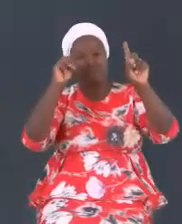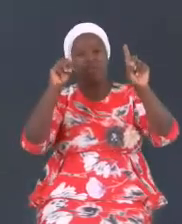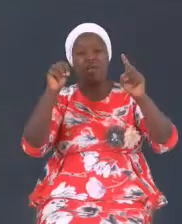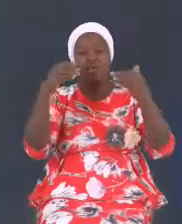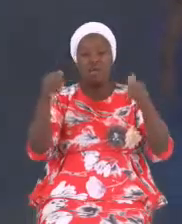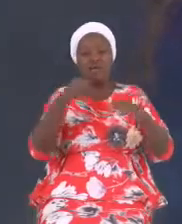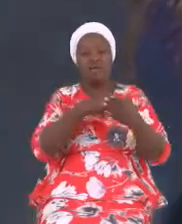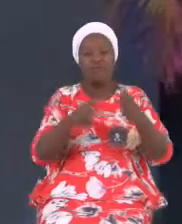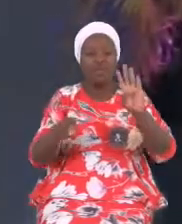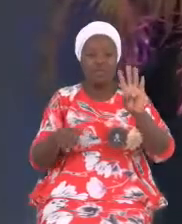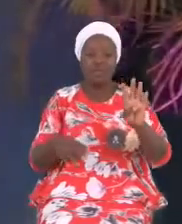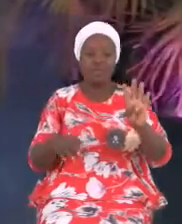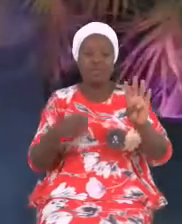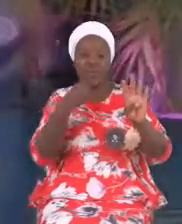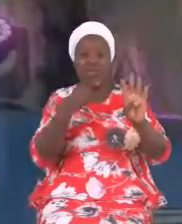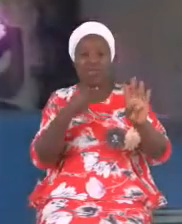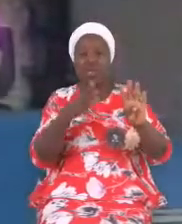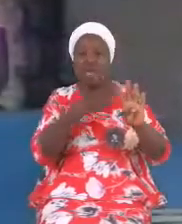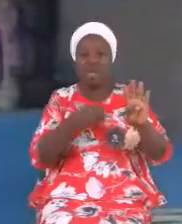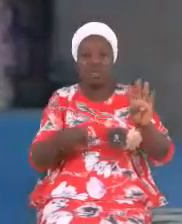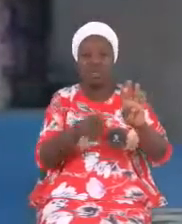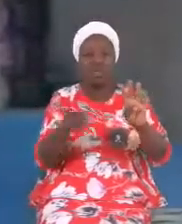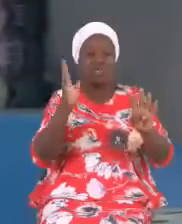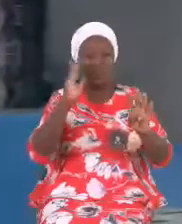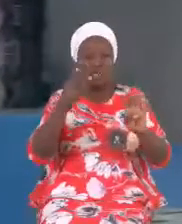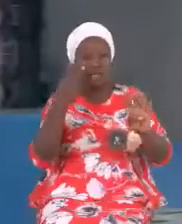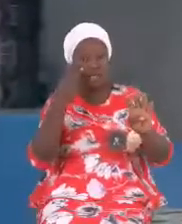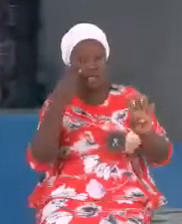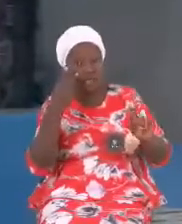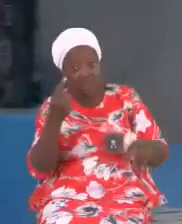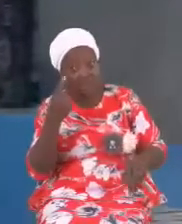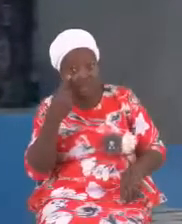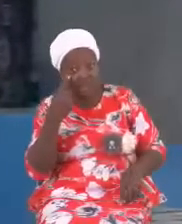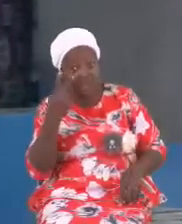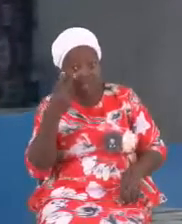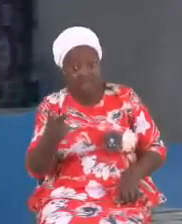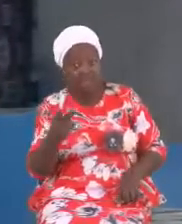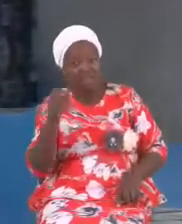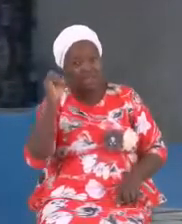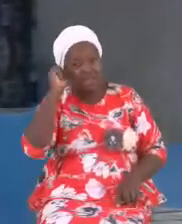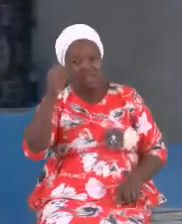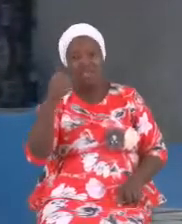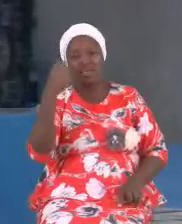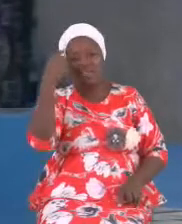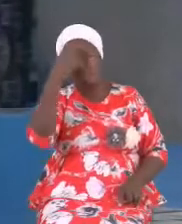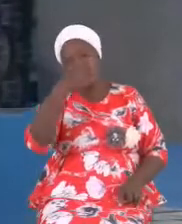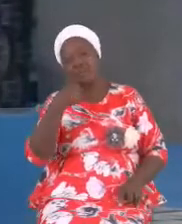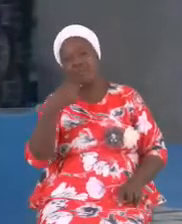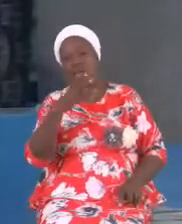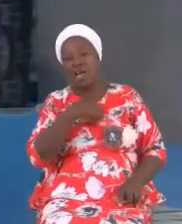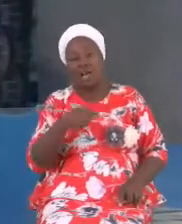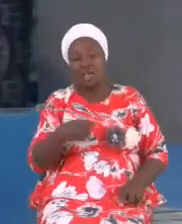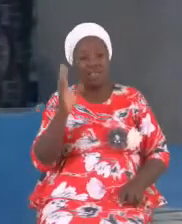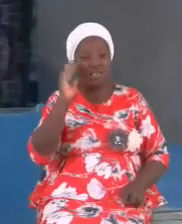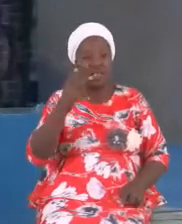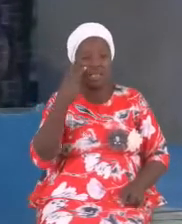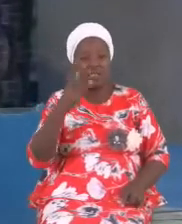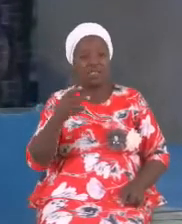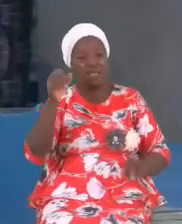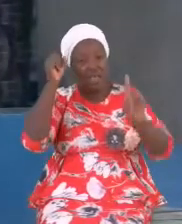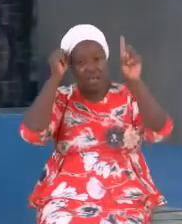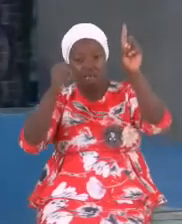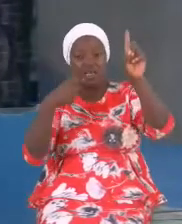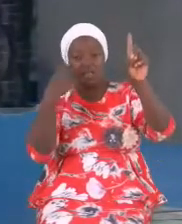it says, and they shall see his face. And they shall see his